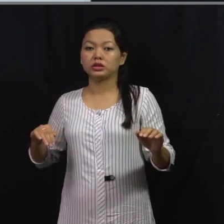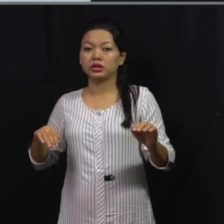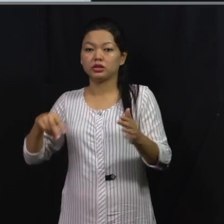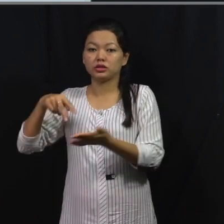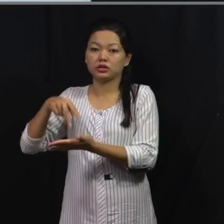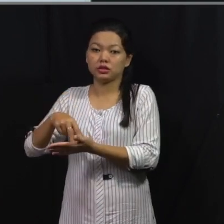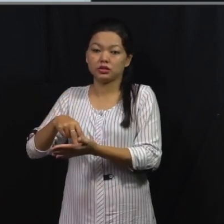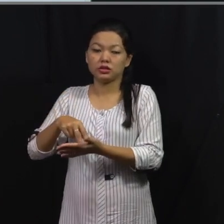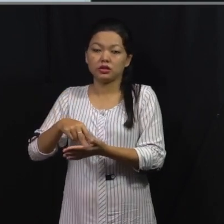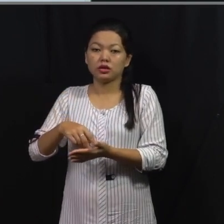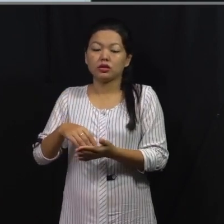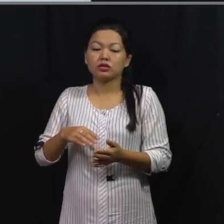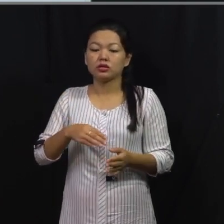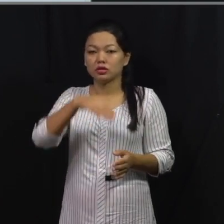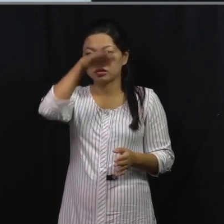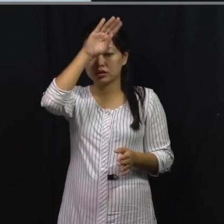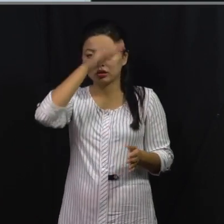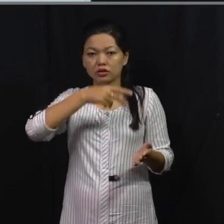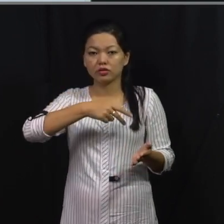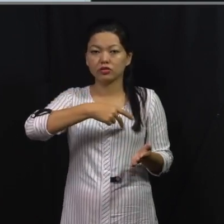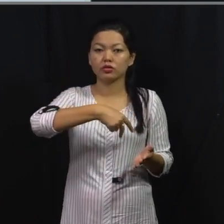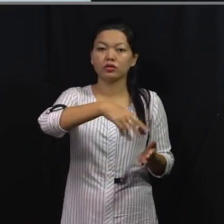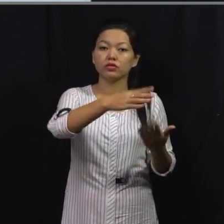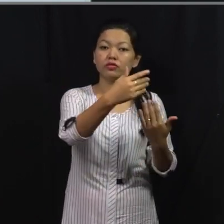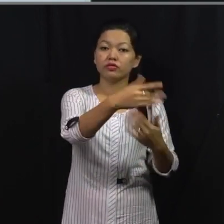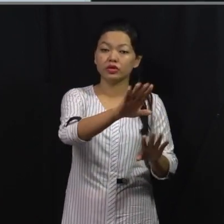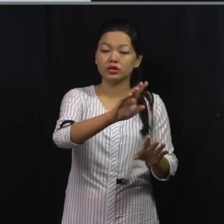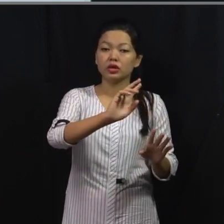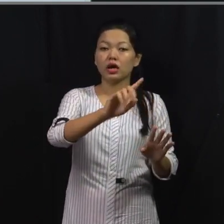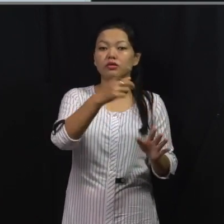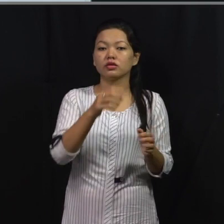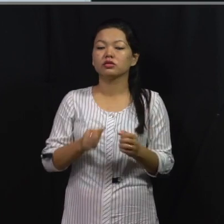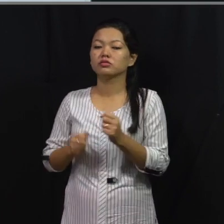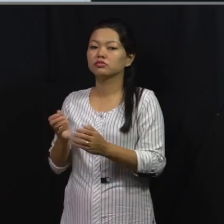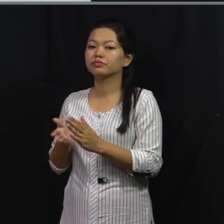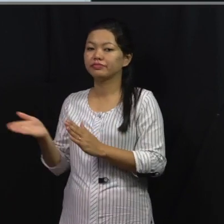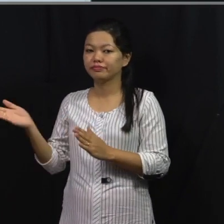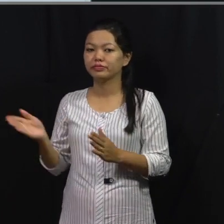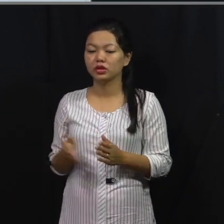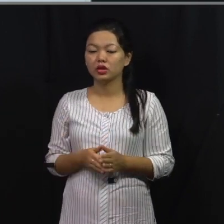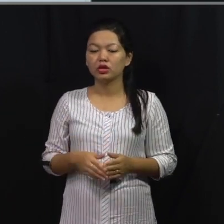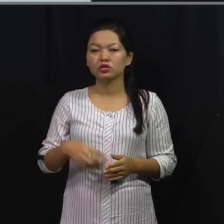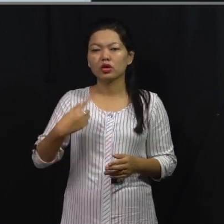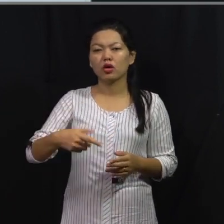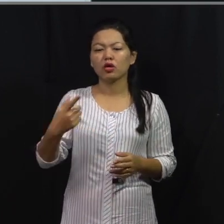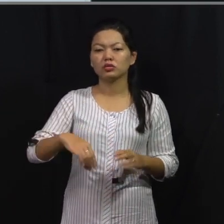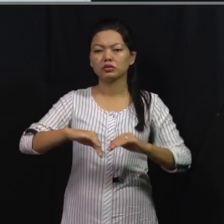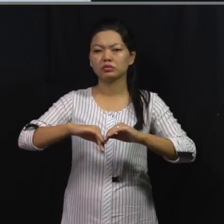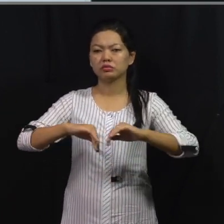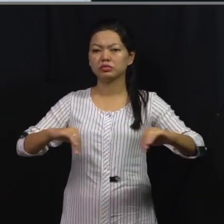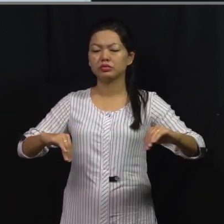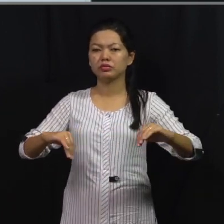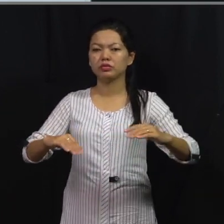impure and defiled, and there were religious restrictions which was put on them, okay, which means they